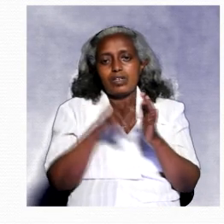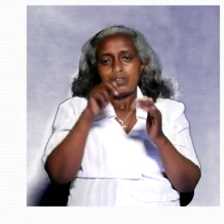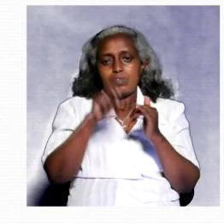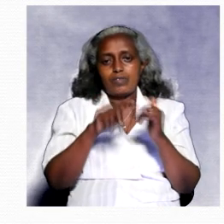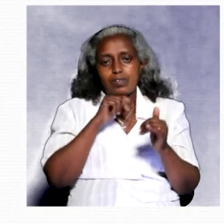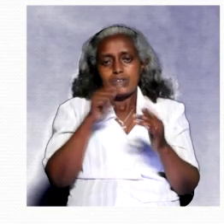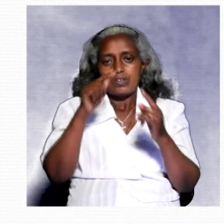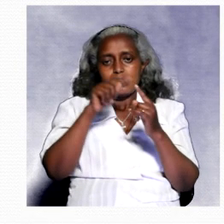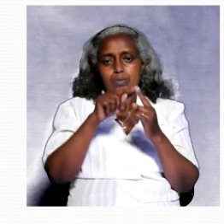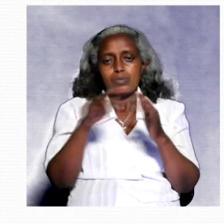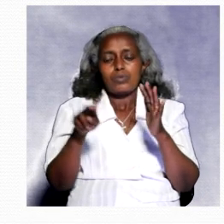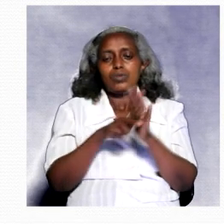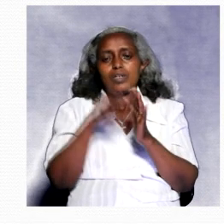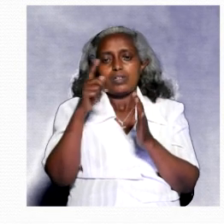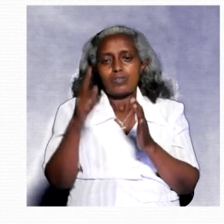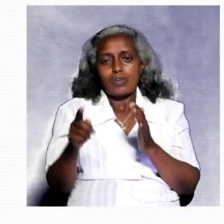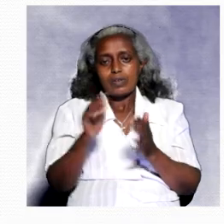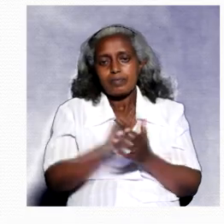negative